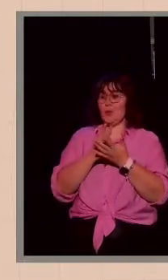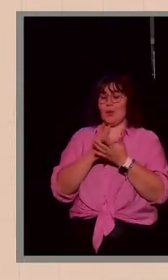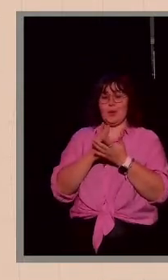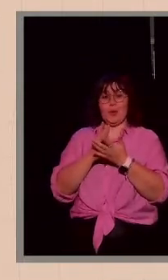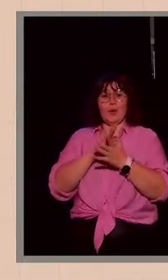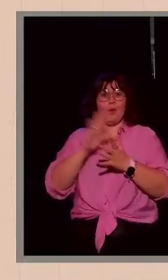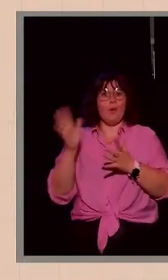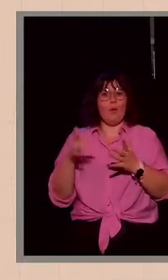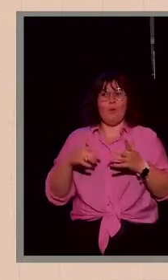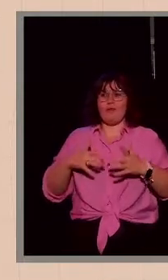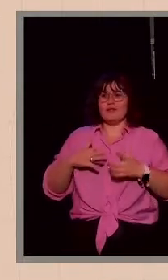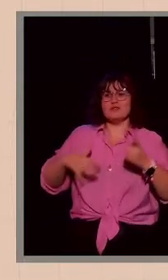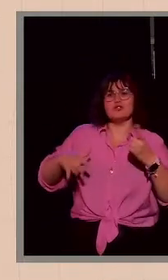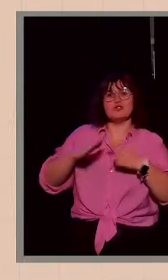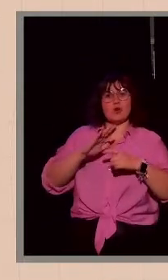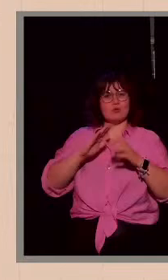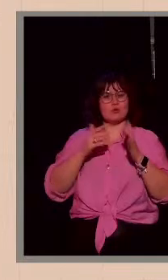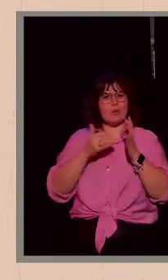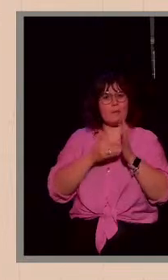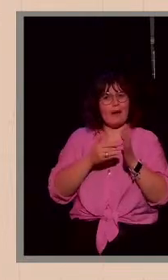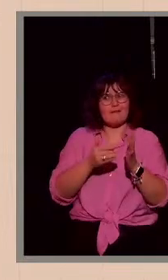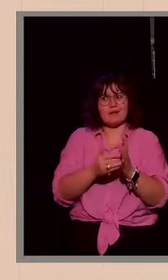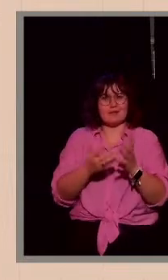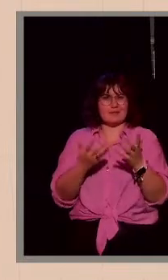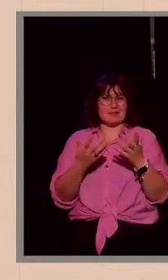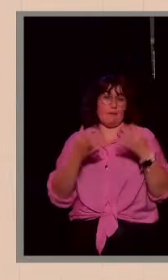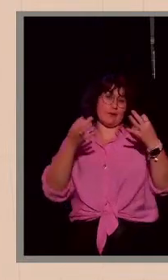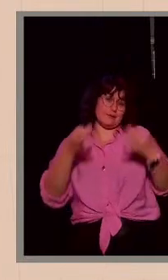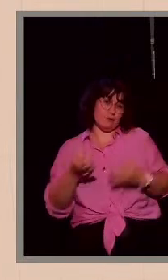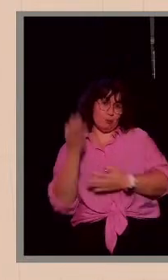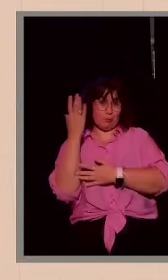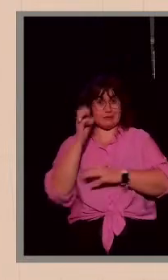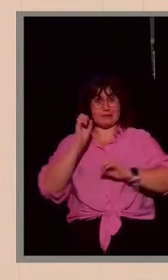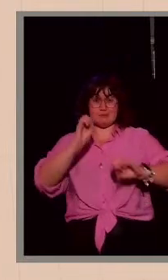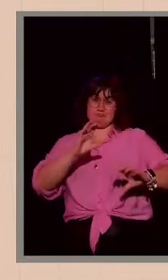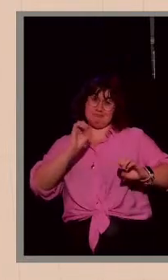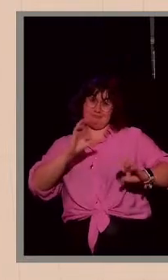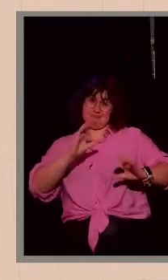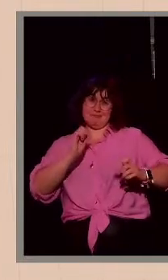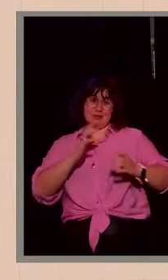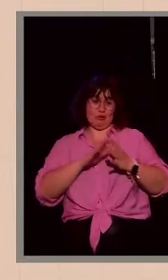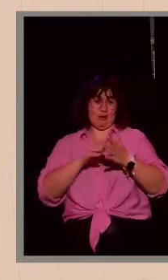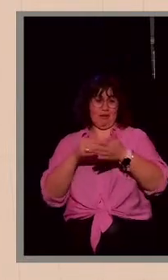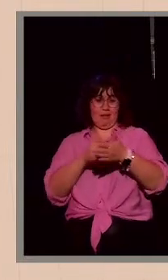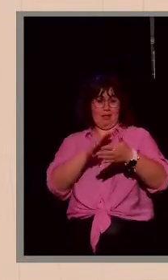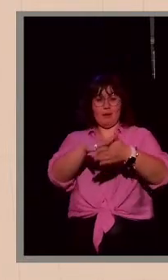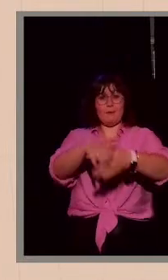overcome all the social barriers and the barriers of this formal presentation context as much as we can.